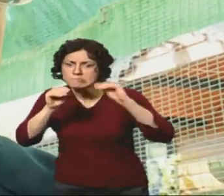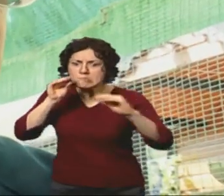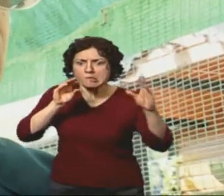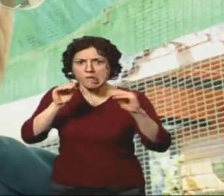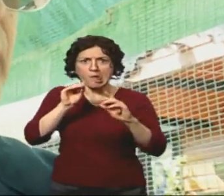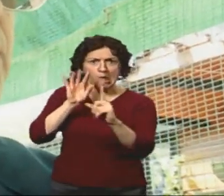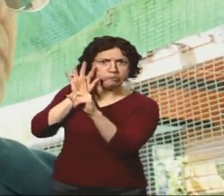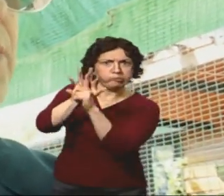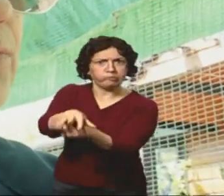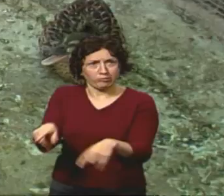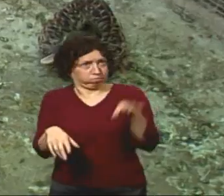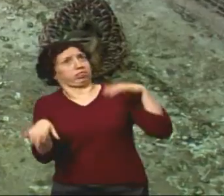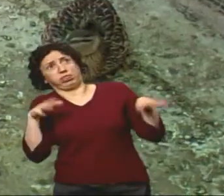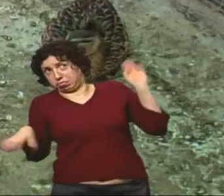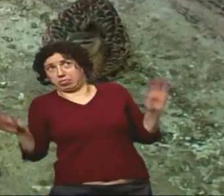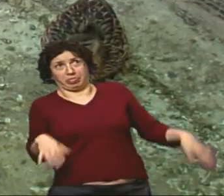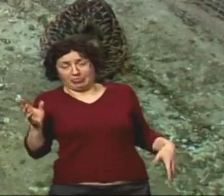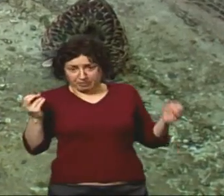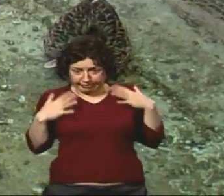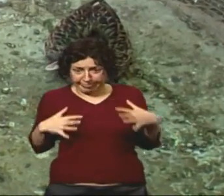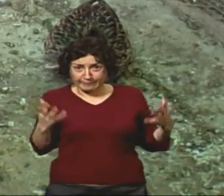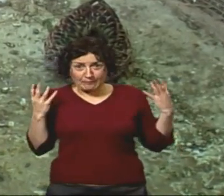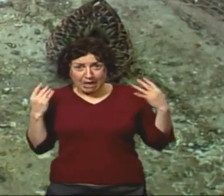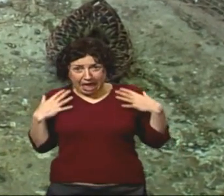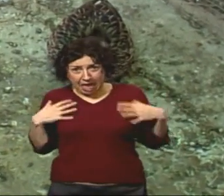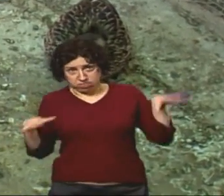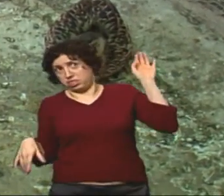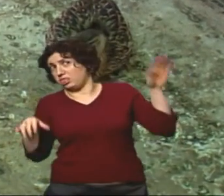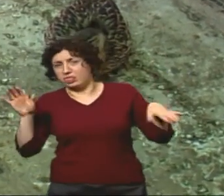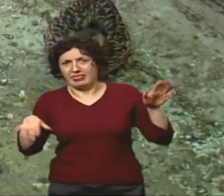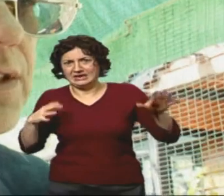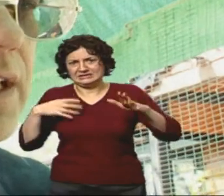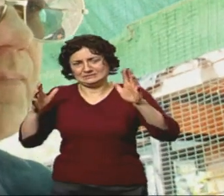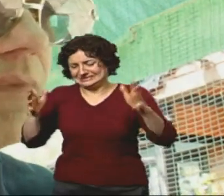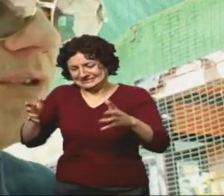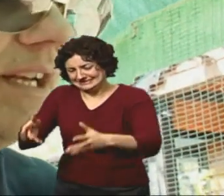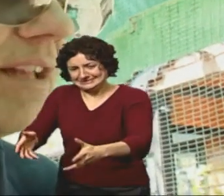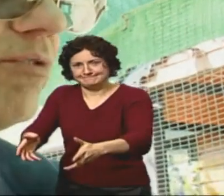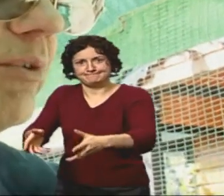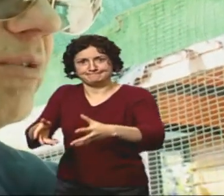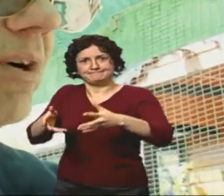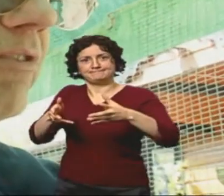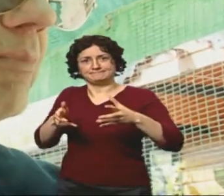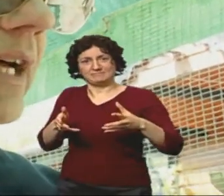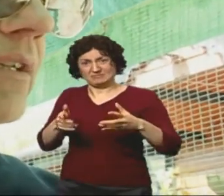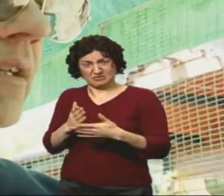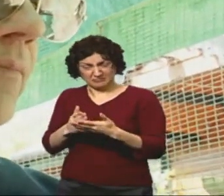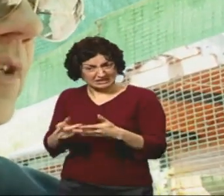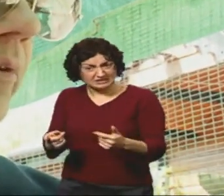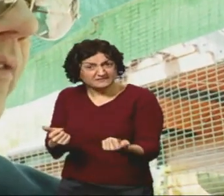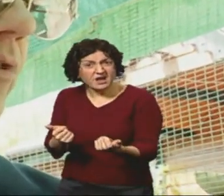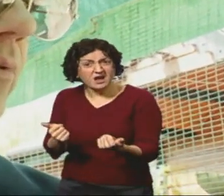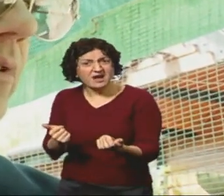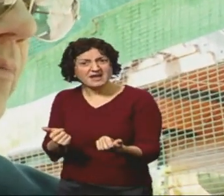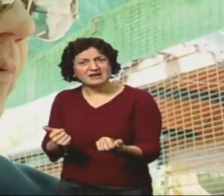one. And she was absolutely waterlogged, saturated and very, very tired. So she's come here. She had really nothing wrong with her apart from that.